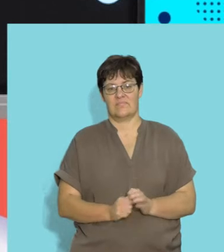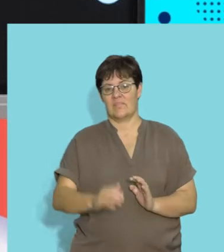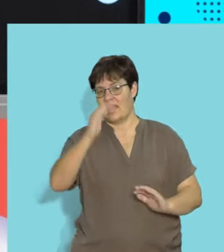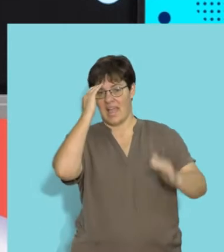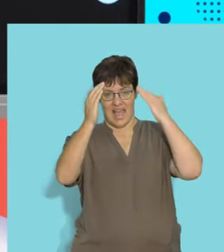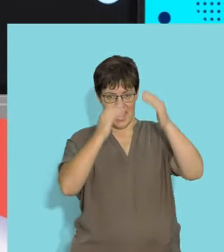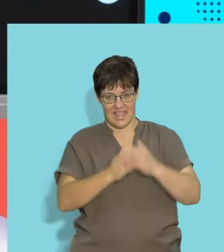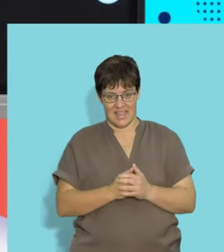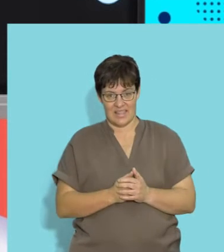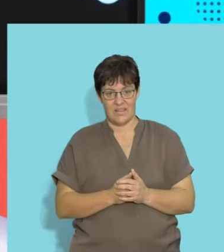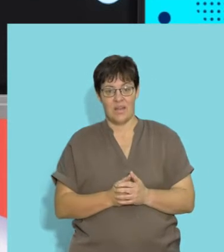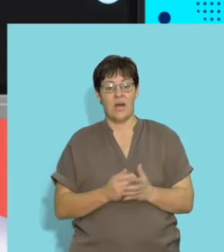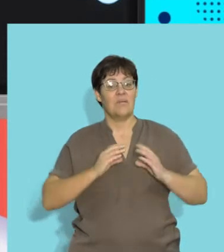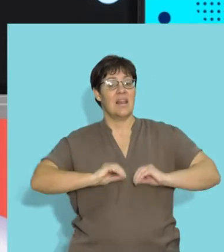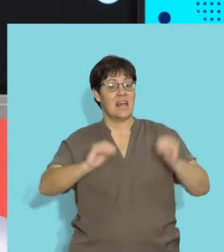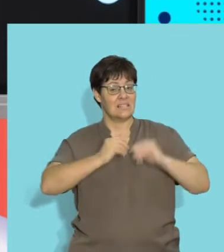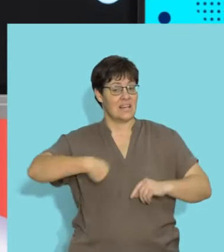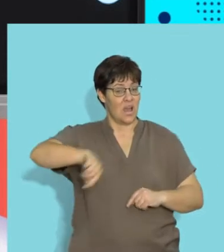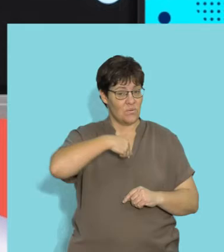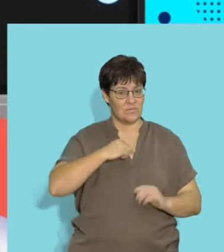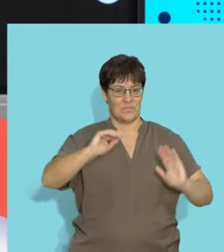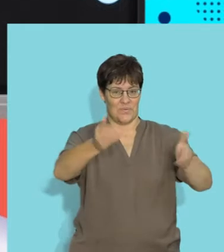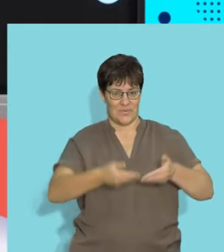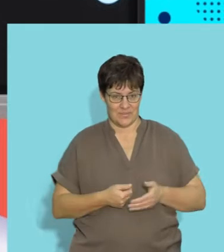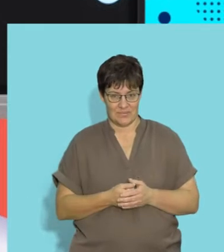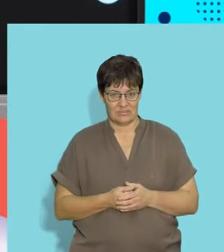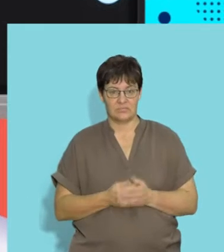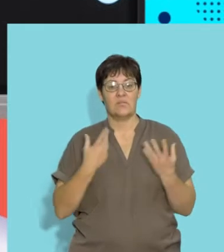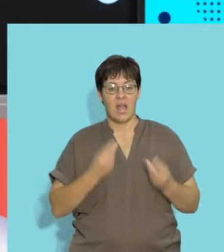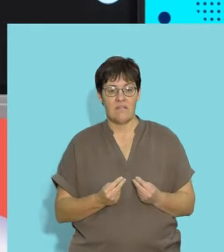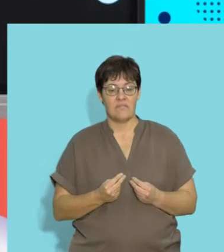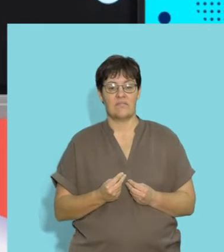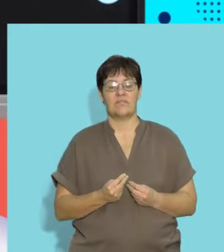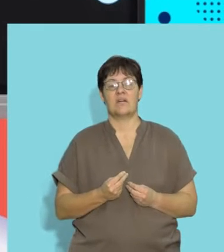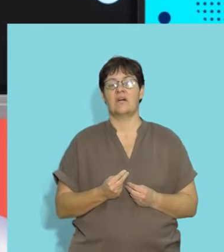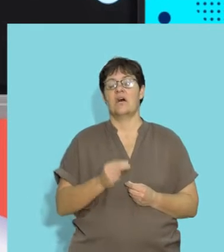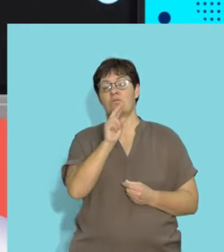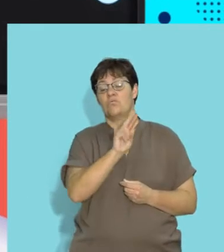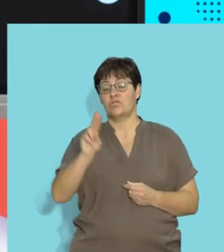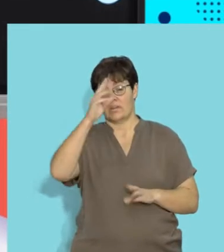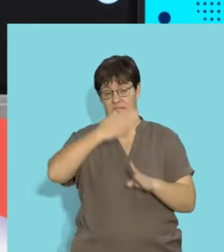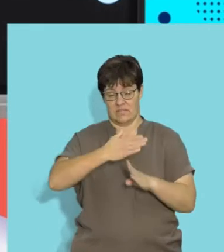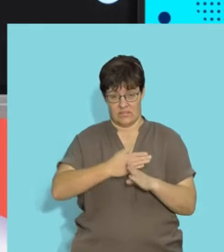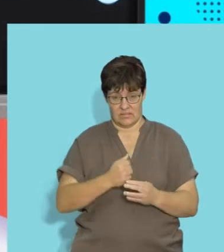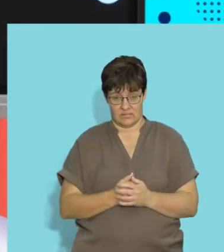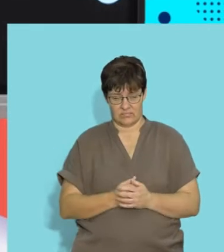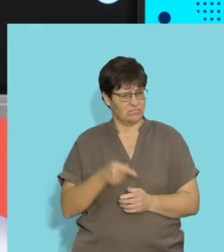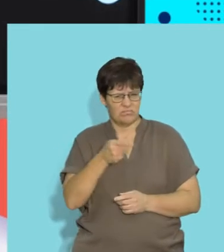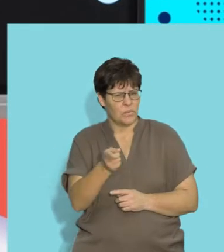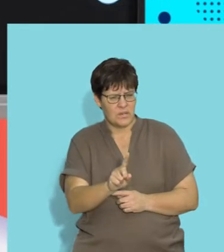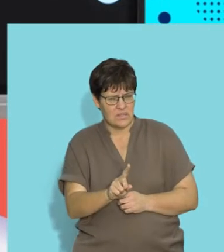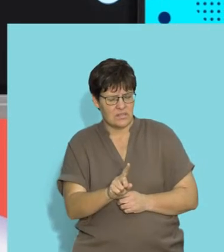Hi guys, welcome to our lesson. So we are going to look at quadratic functions, right? What are